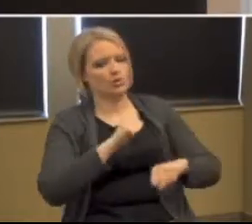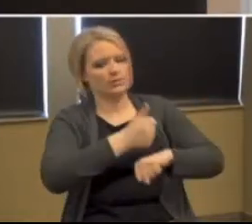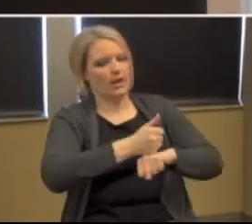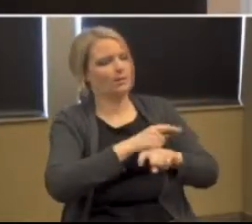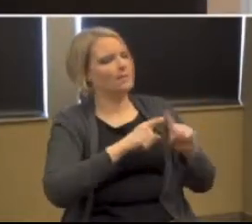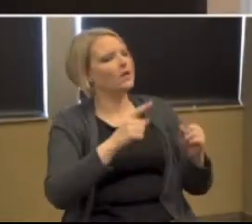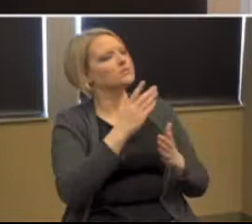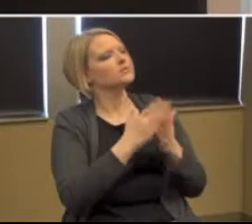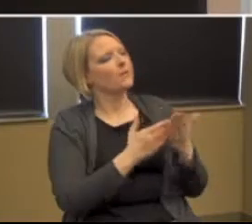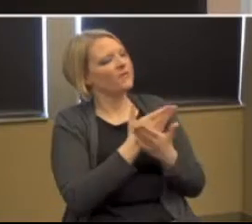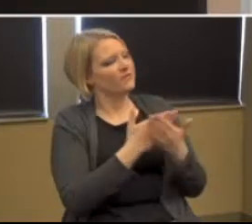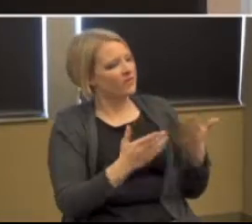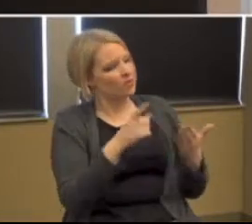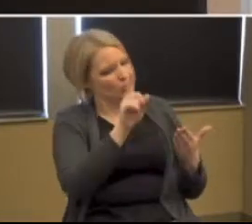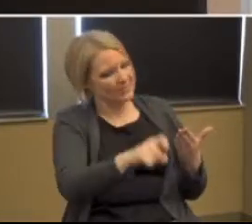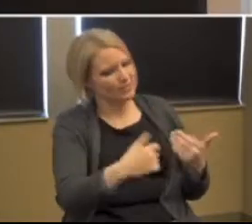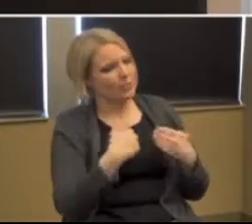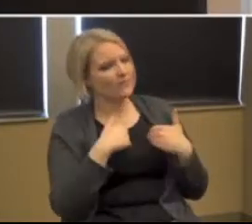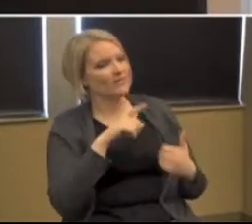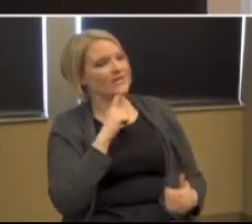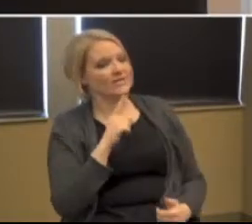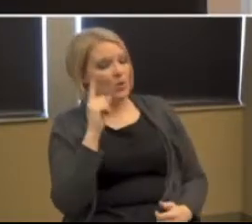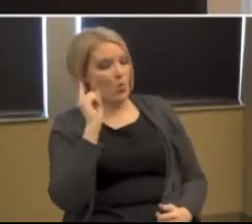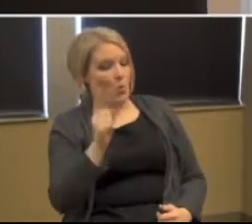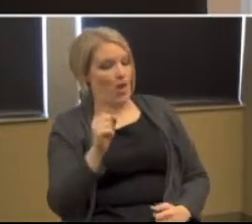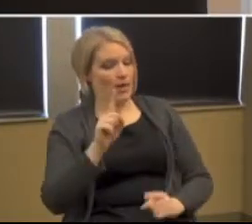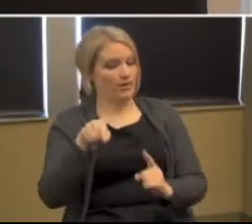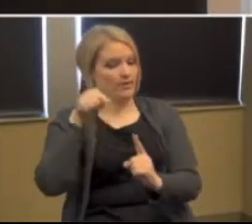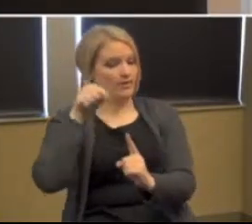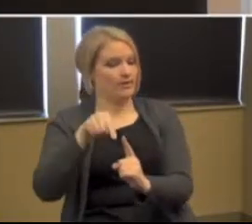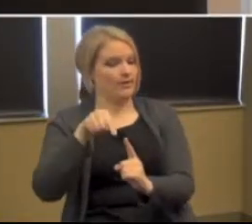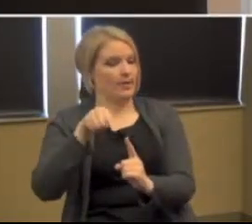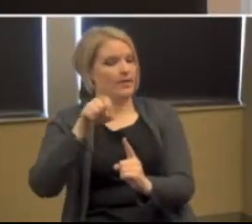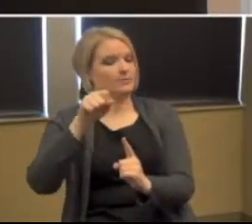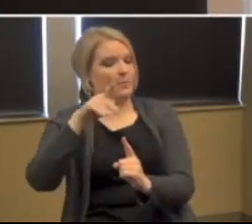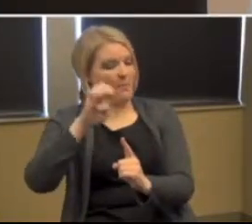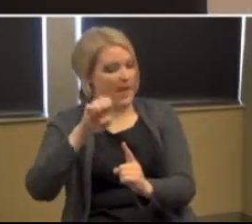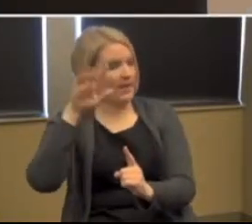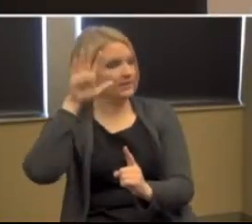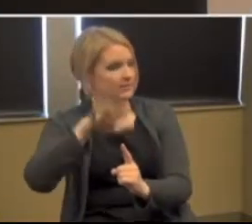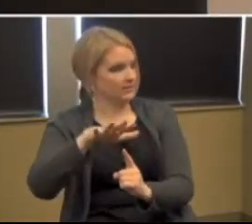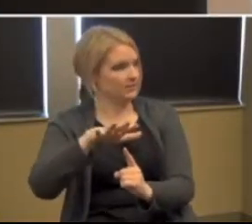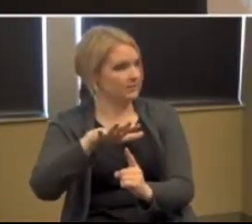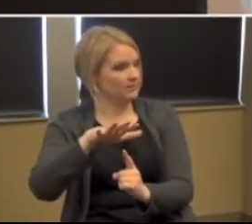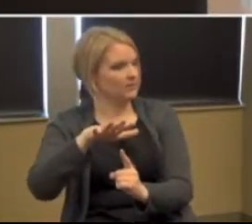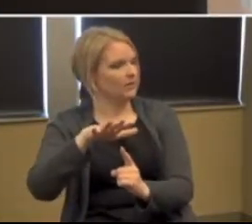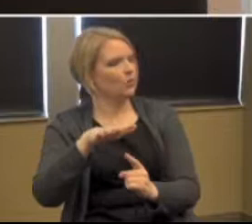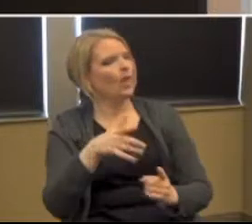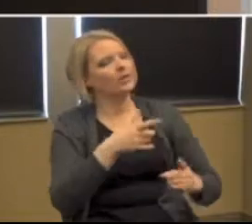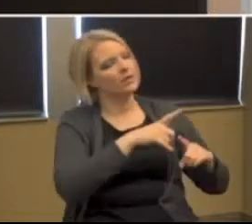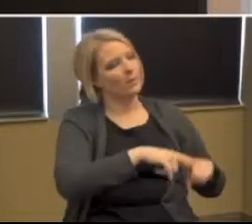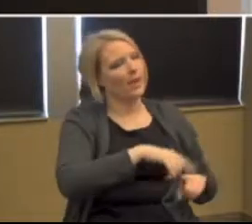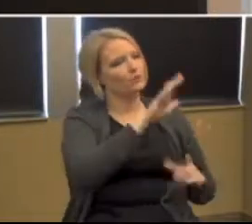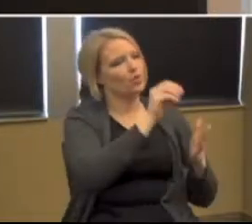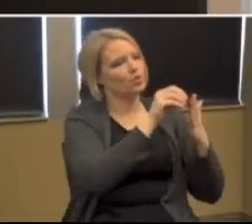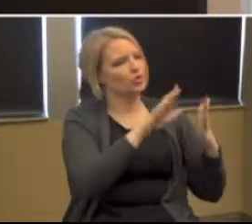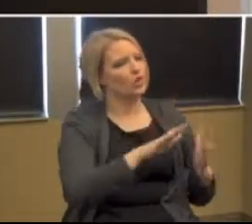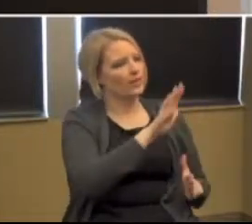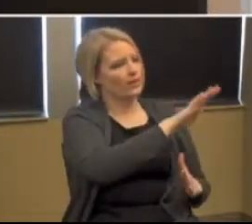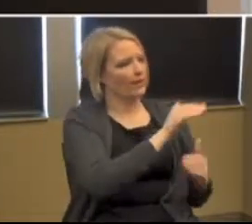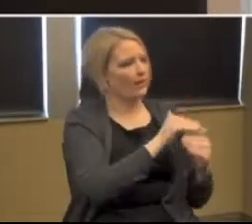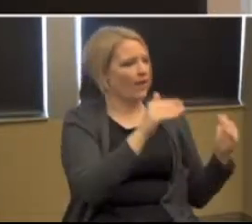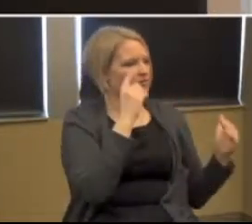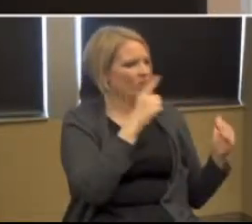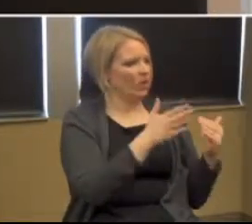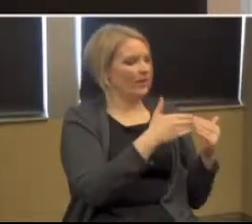the components that you need to have is a space that, dependent on your student's level of distraction,